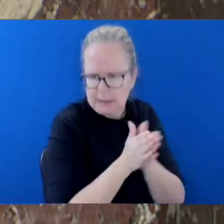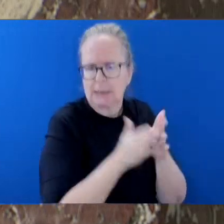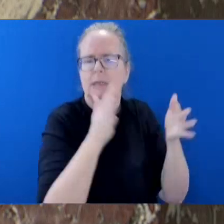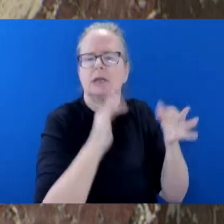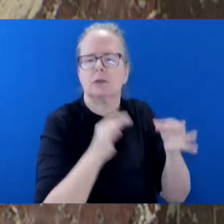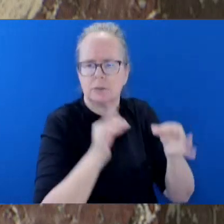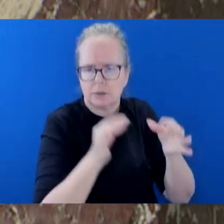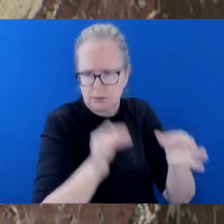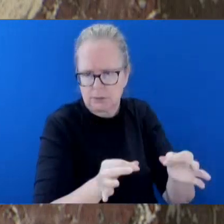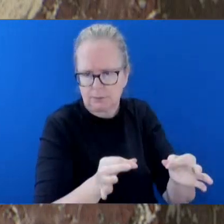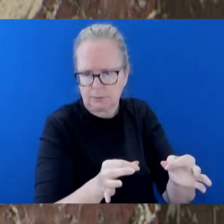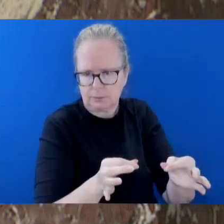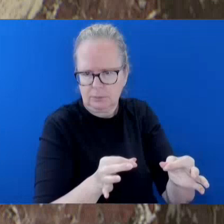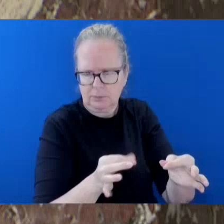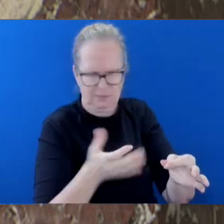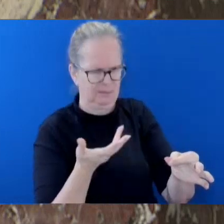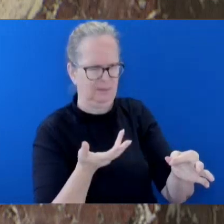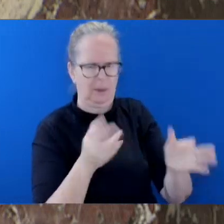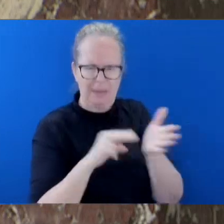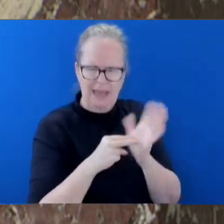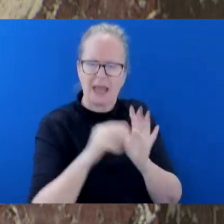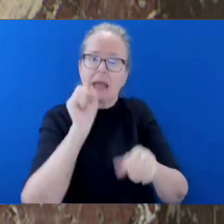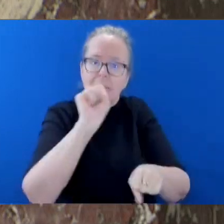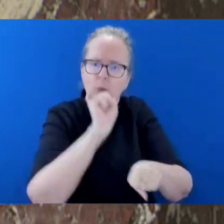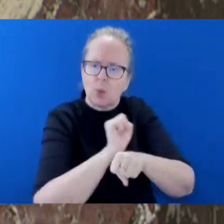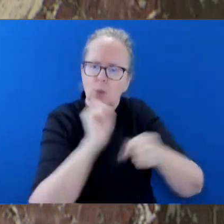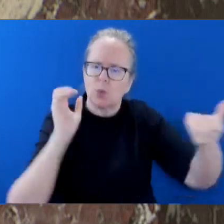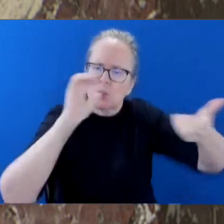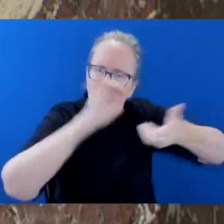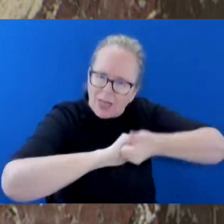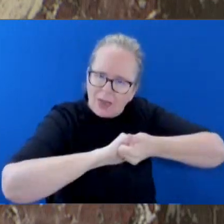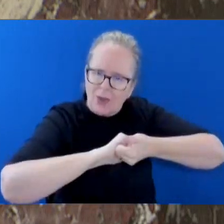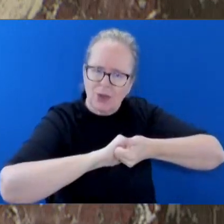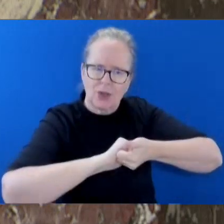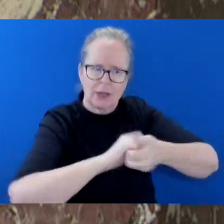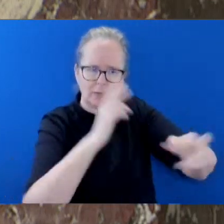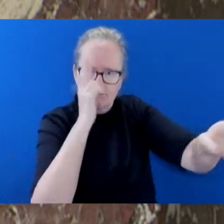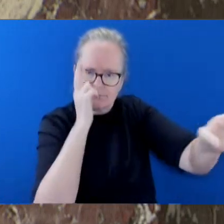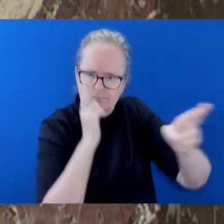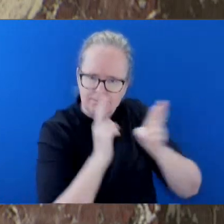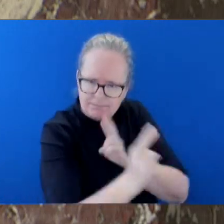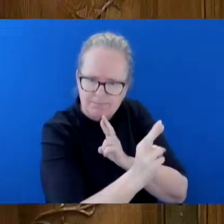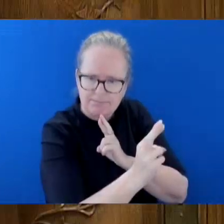to each other in a meaningful dialogue, and that's exactly what this government will continue to do.